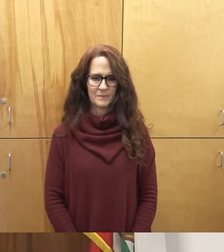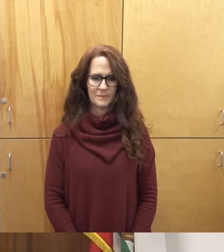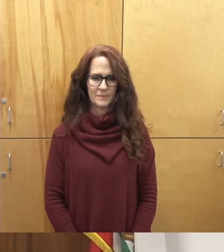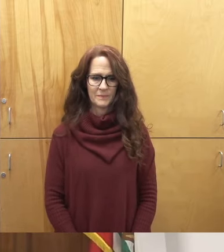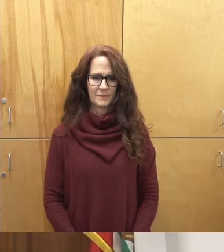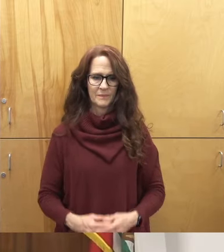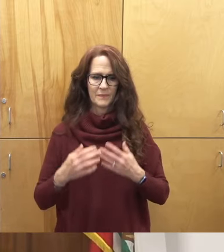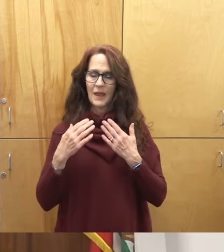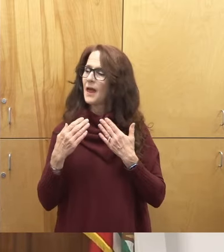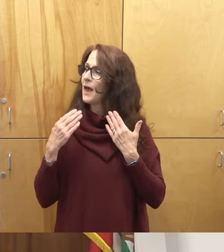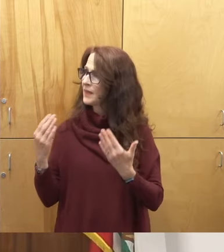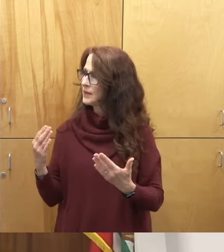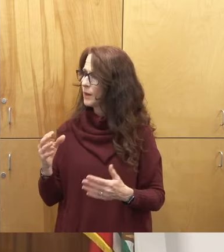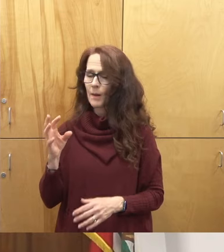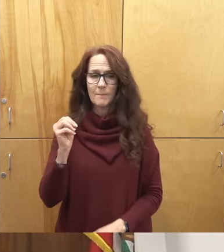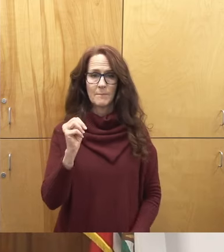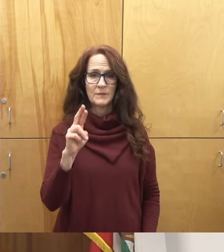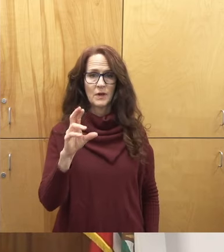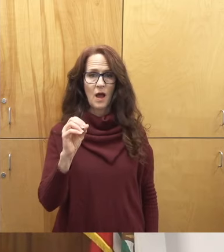Thank you. Mr. Otto.